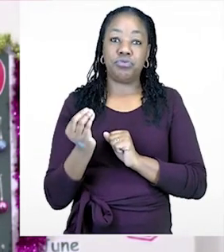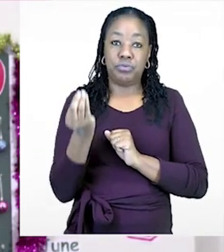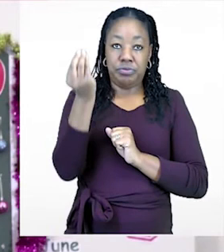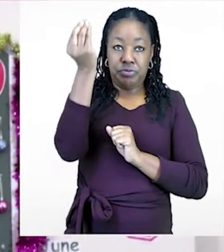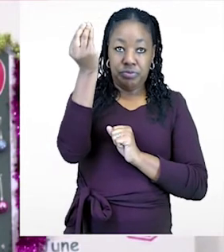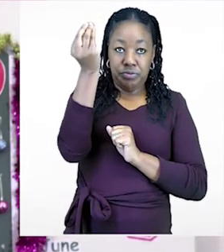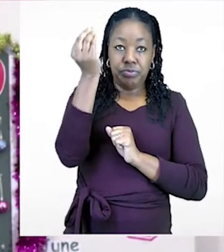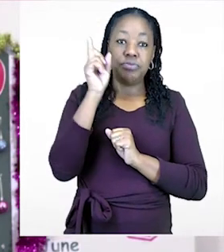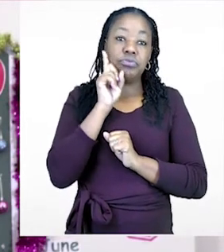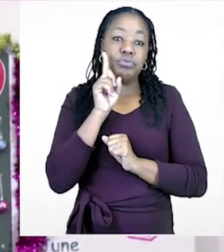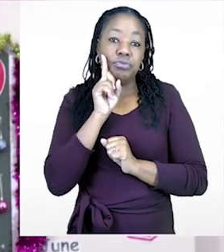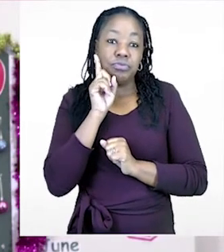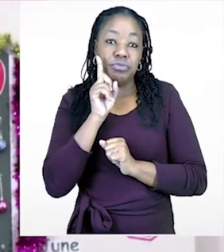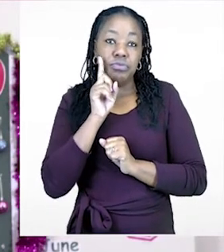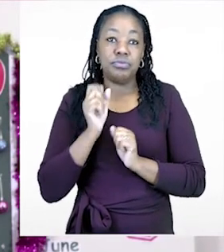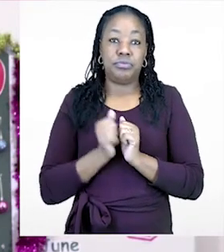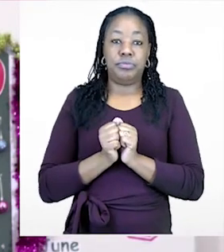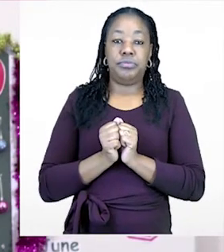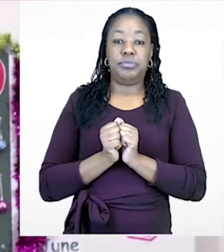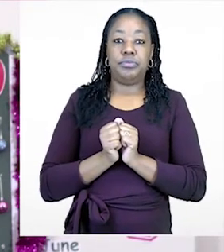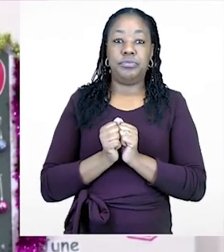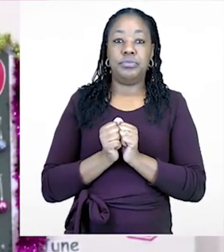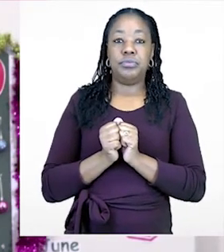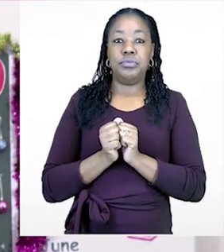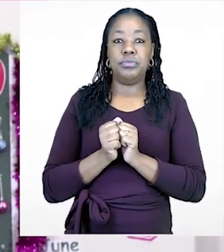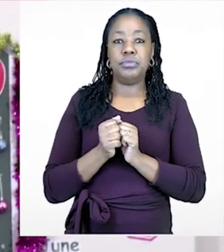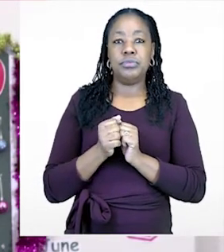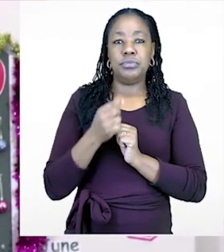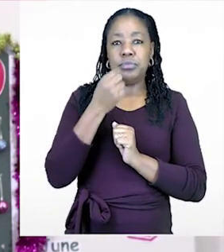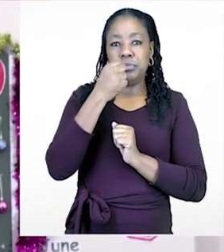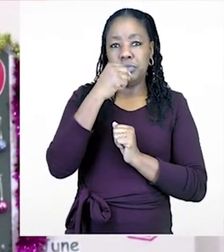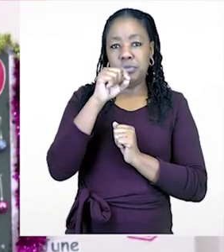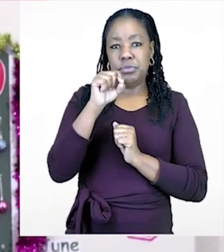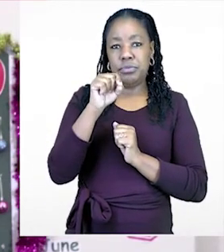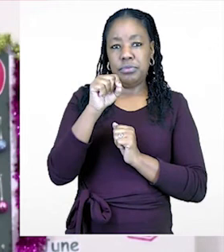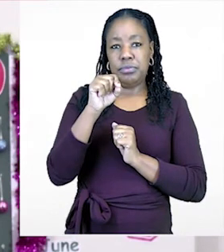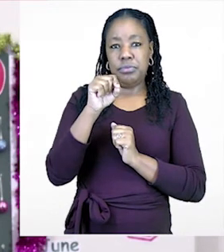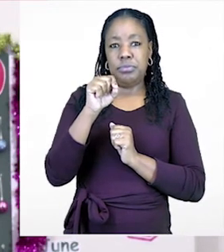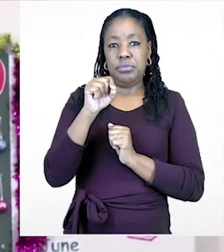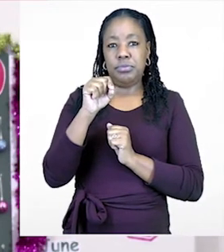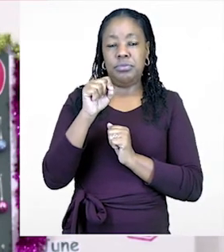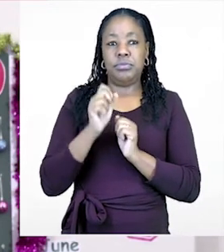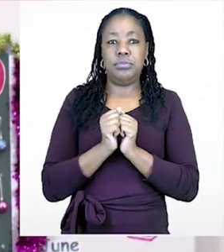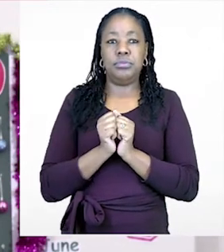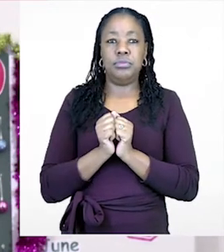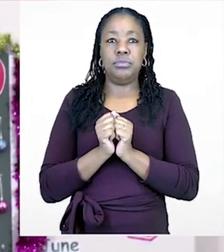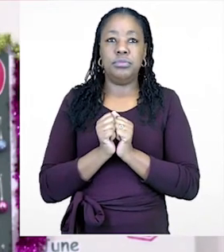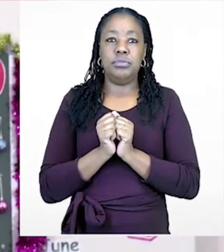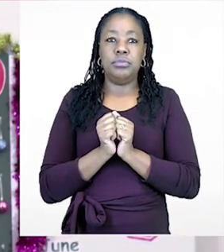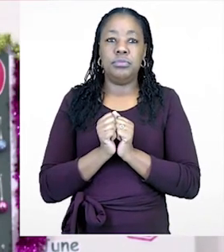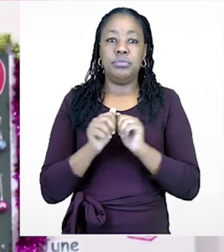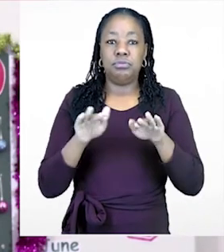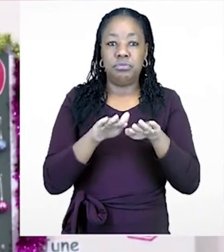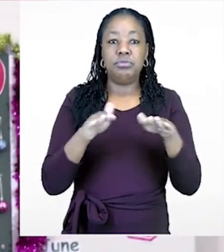yourself. We also have a couple of pens in our classroom, and we even have the